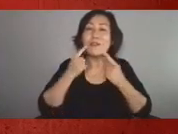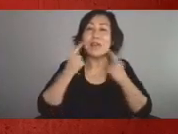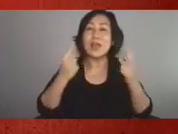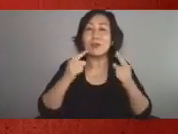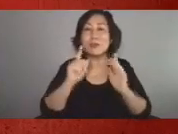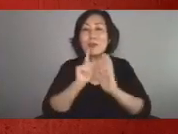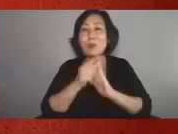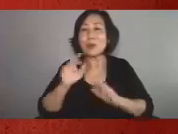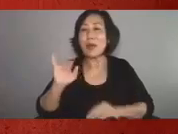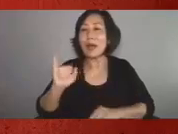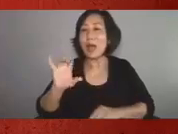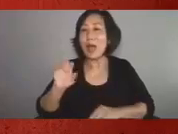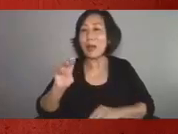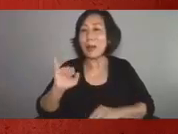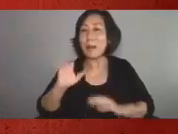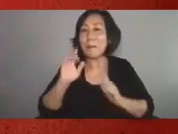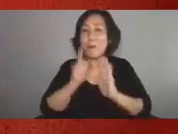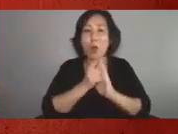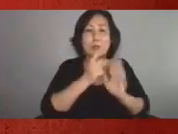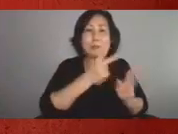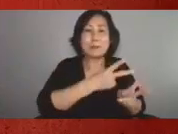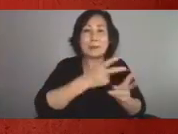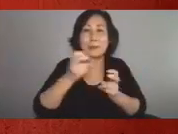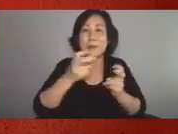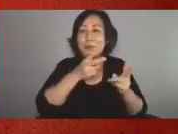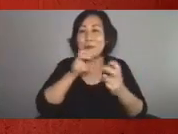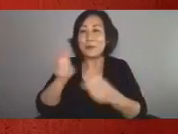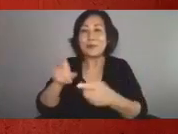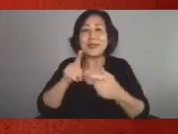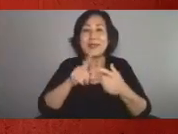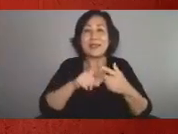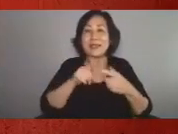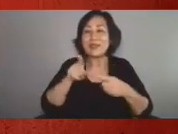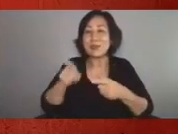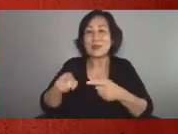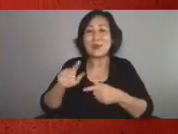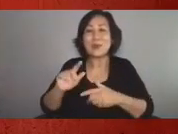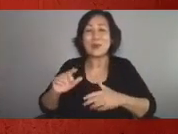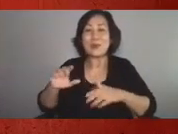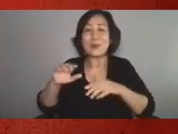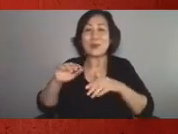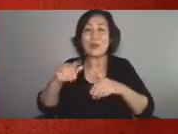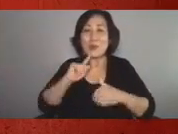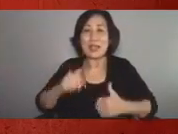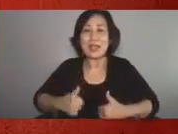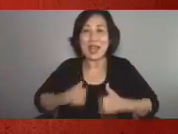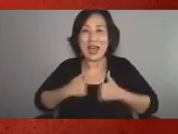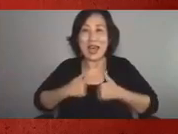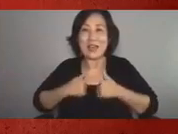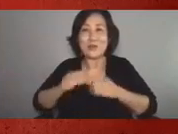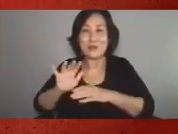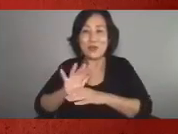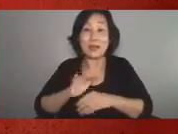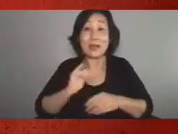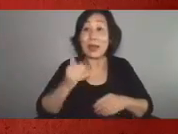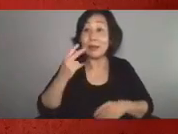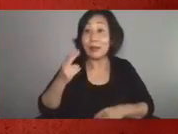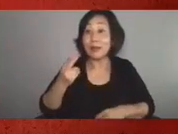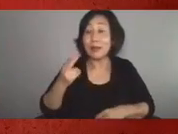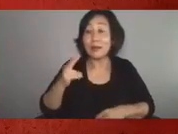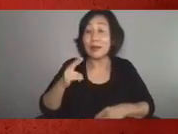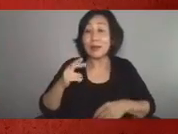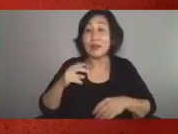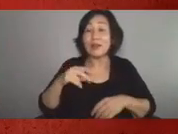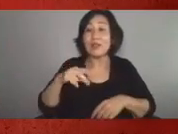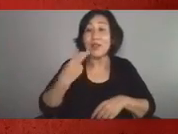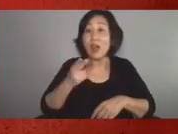aspects of like these iconic moments, but then, you know, or images like like the Huns coming down the